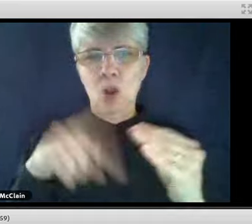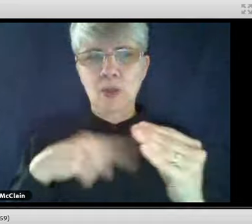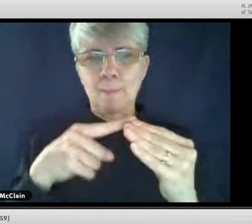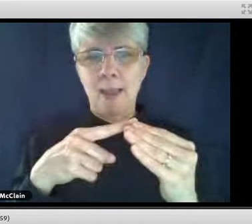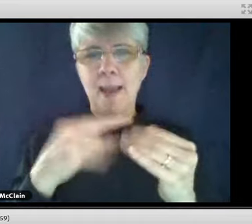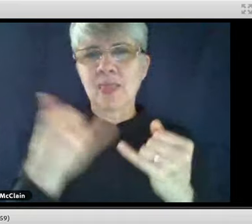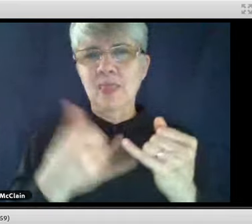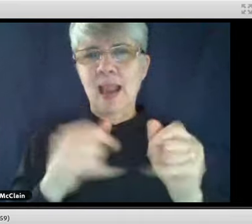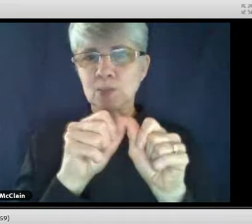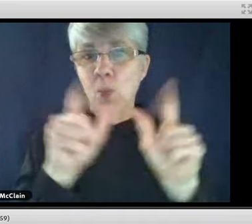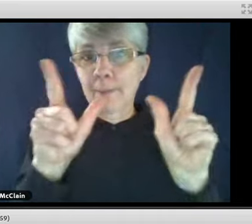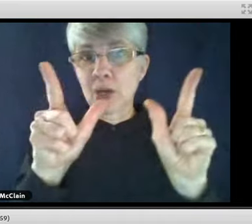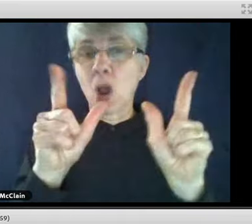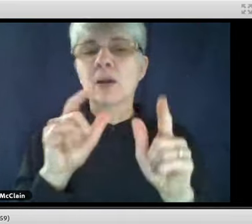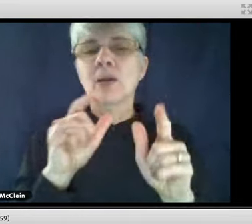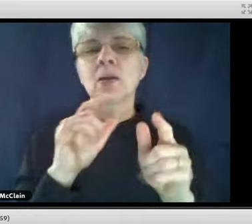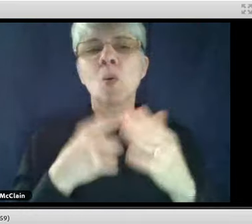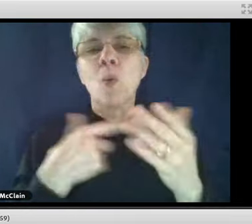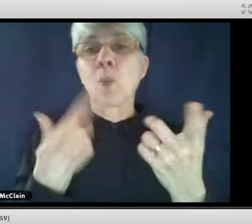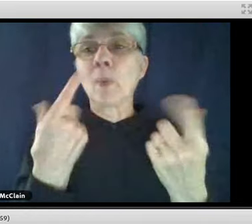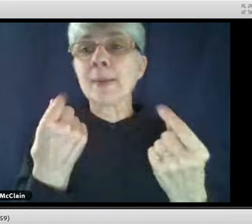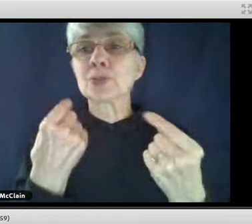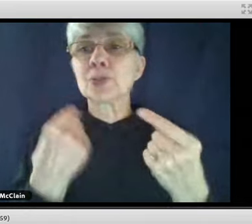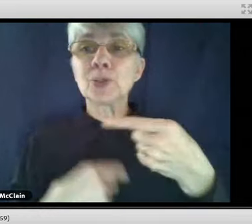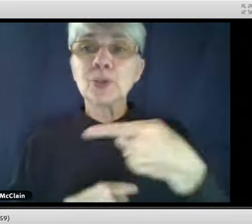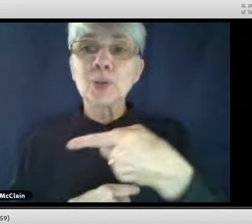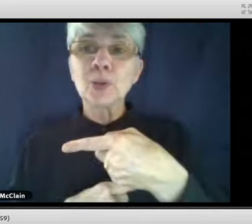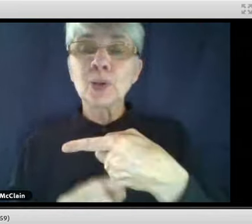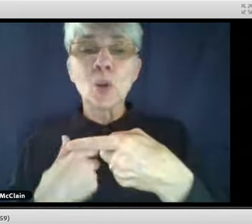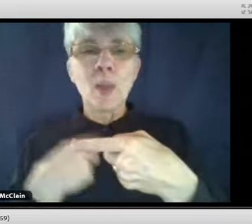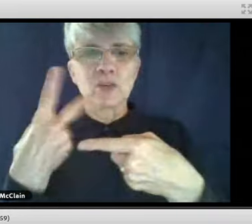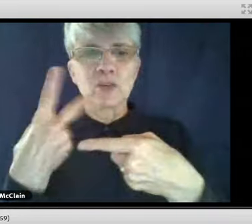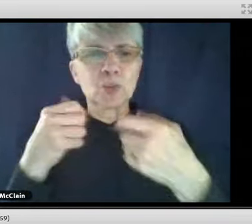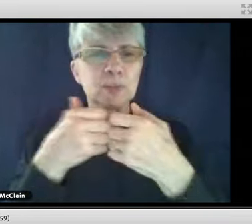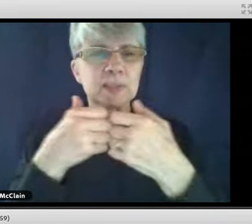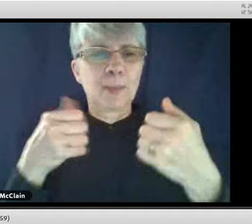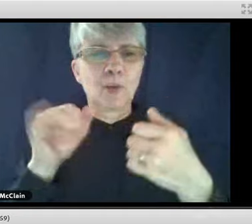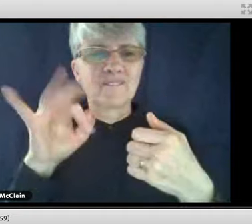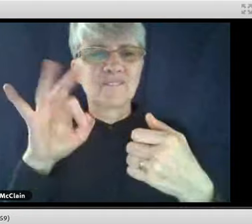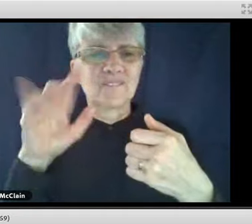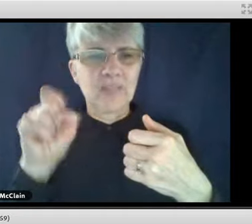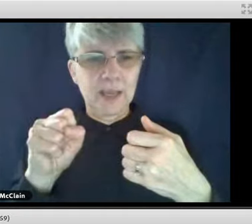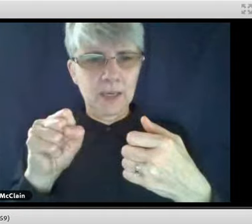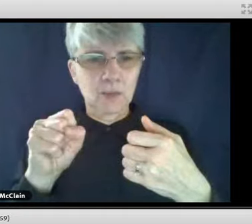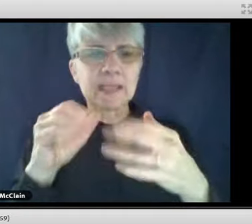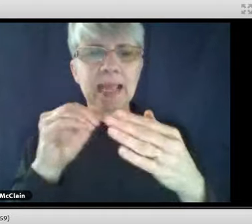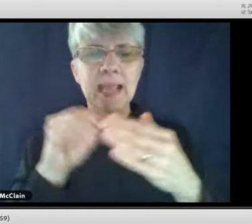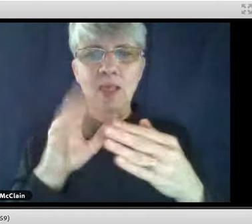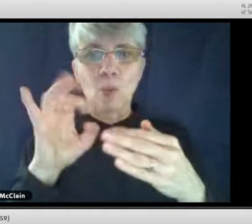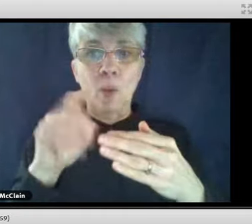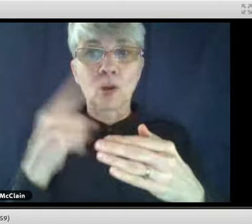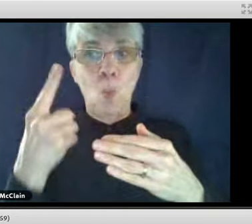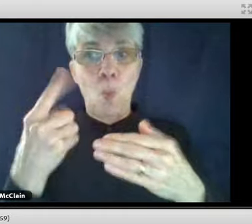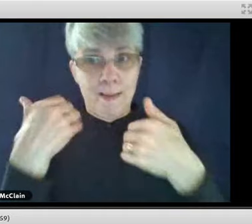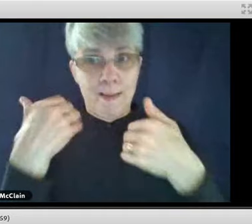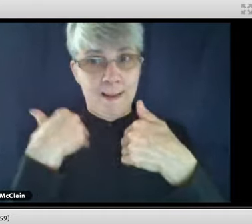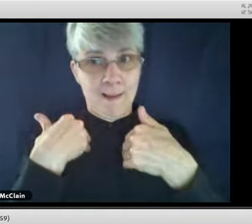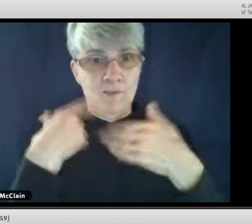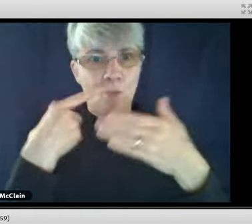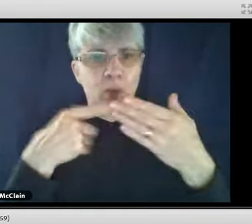webinar, what we would do is we would have two separate fields in the record, one containing what's on the